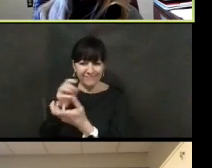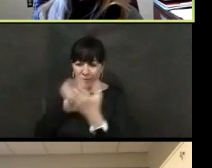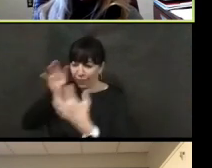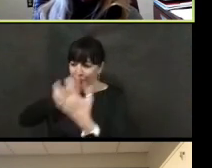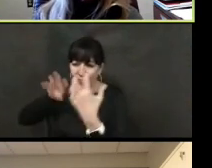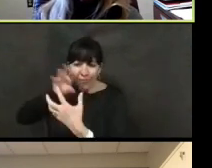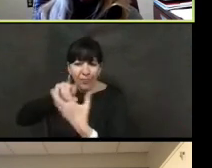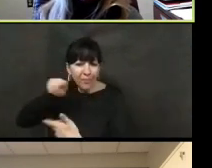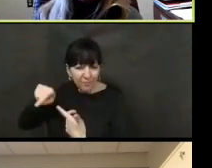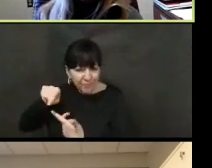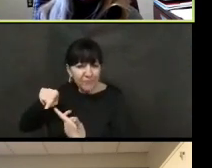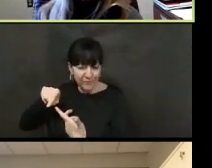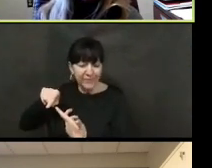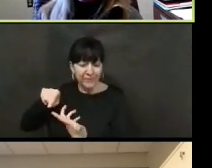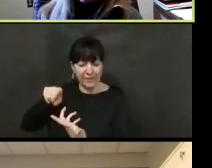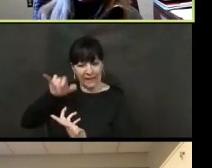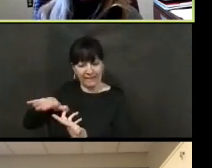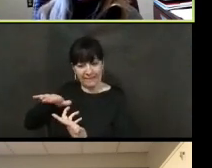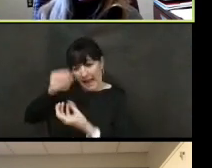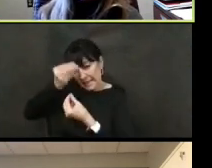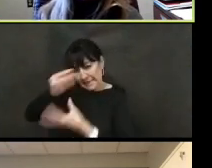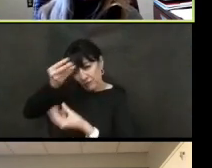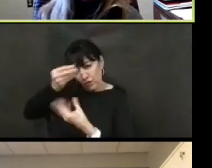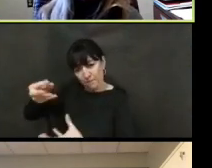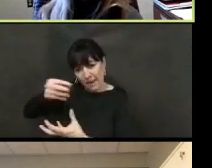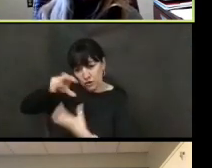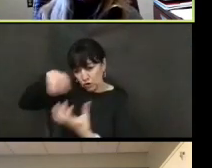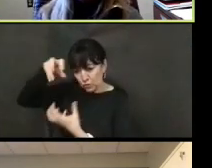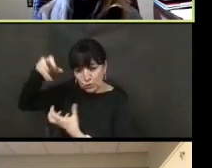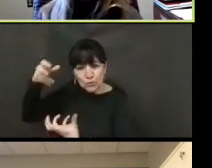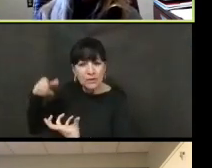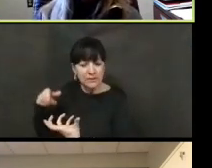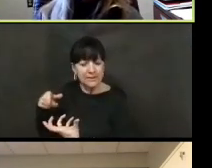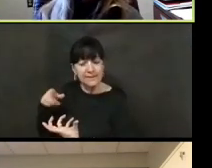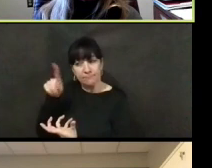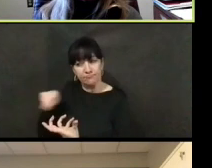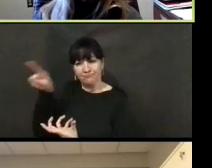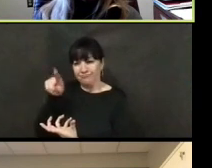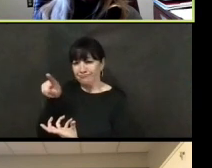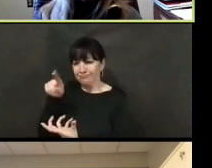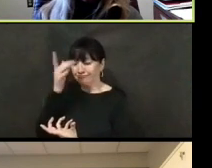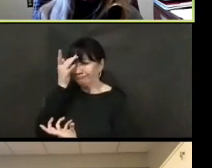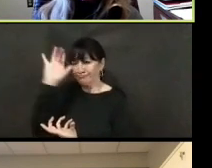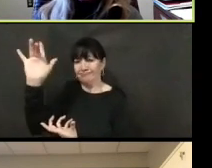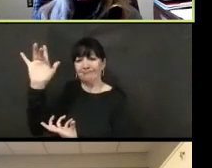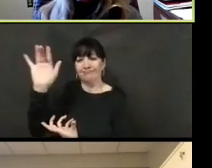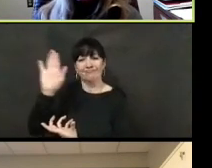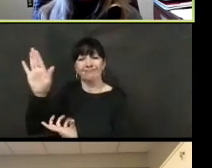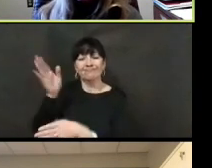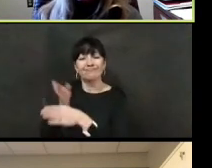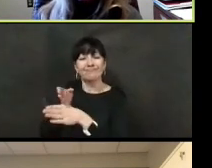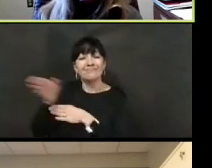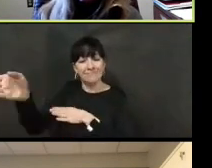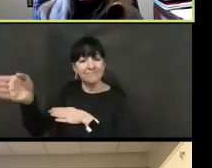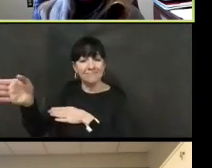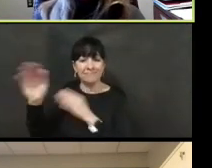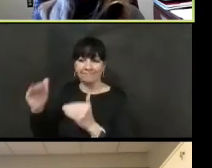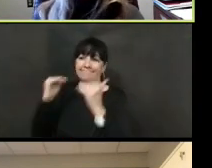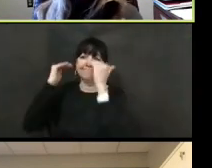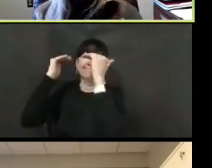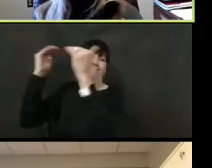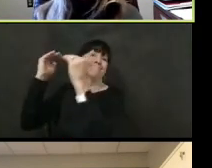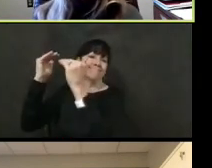Christina Pleasanton, some of the smartest people I have ever known who know very well how to validate these tests.